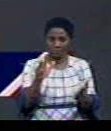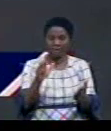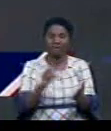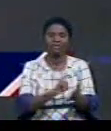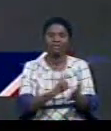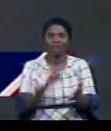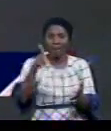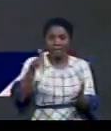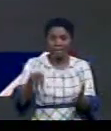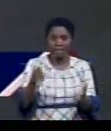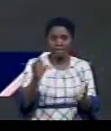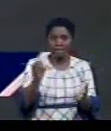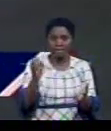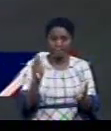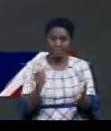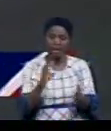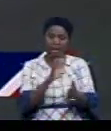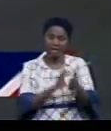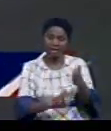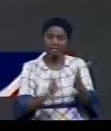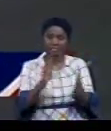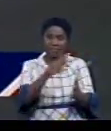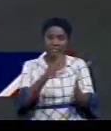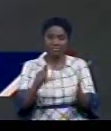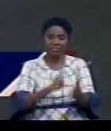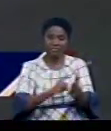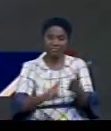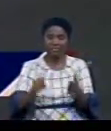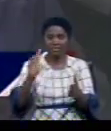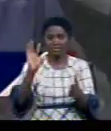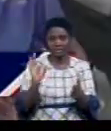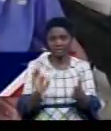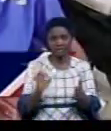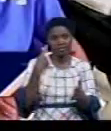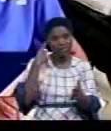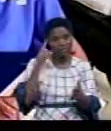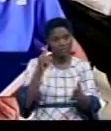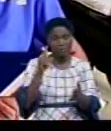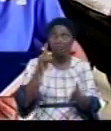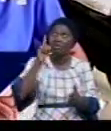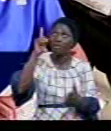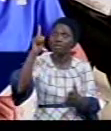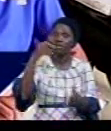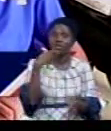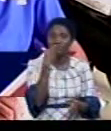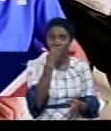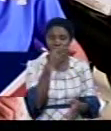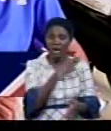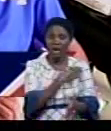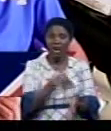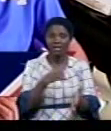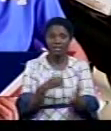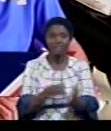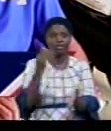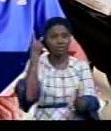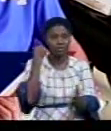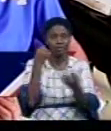Psalm 33, verse 9, for he spake and it was done.